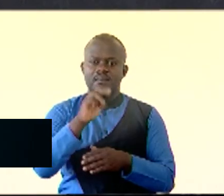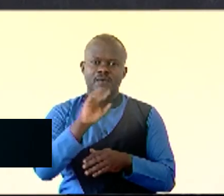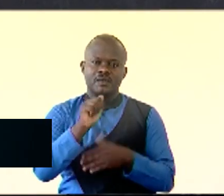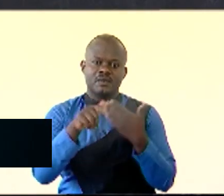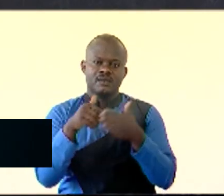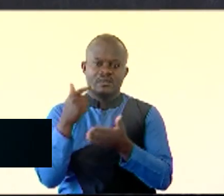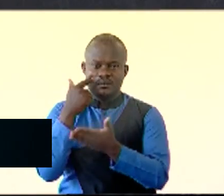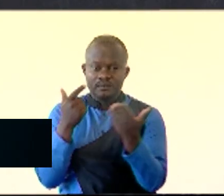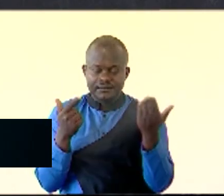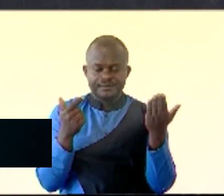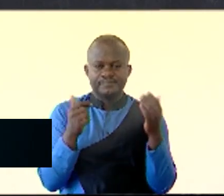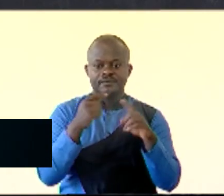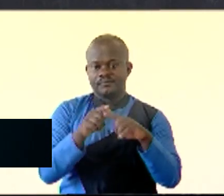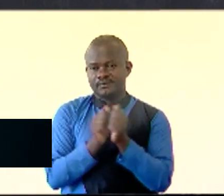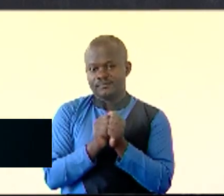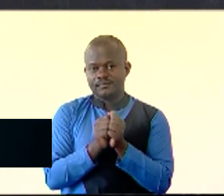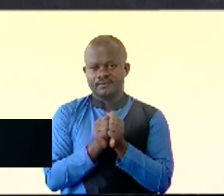body.